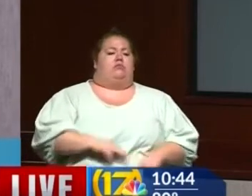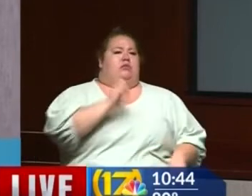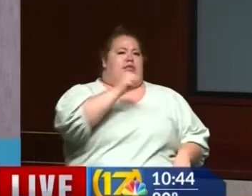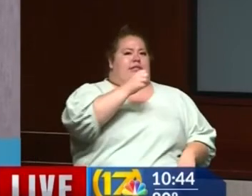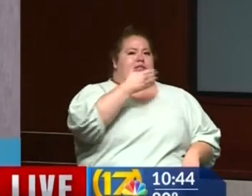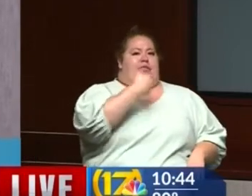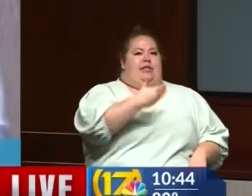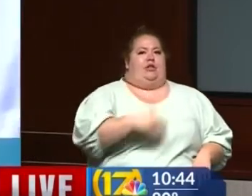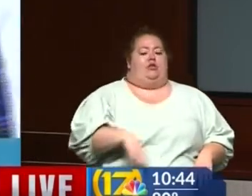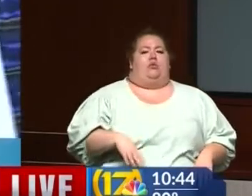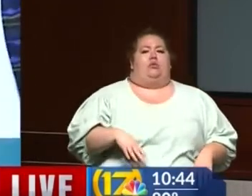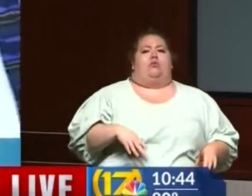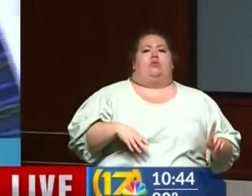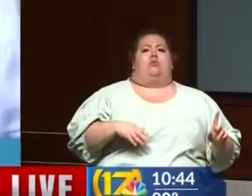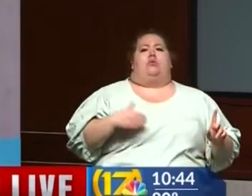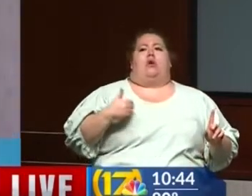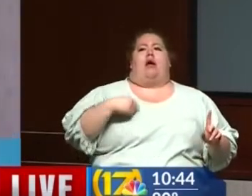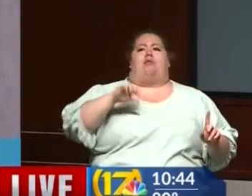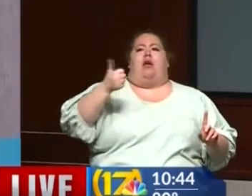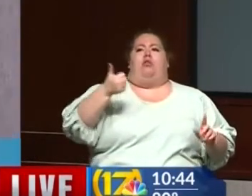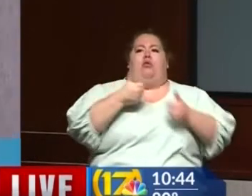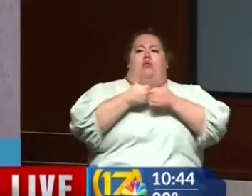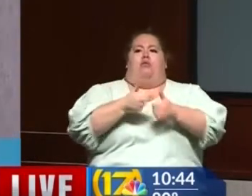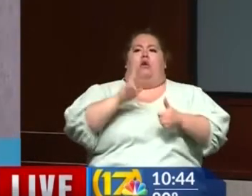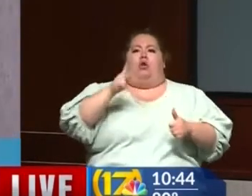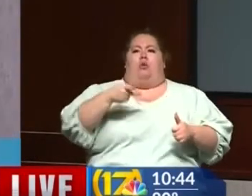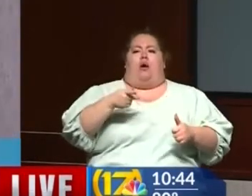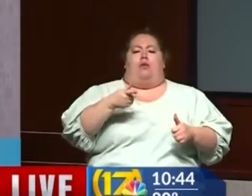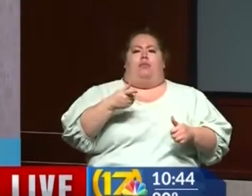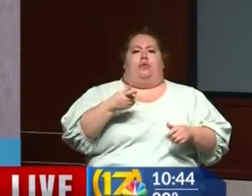it does. Thanks, Matt. I had another follow-up from last